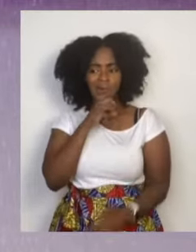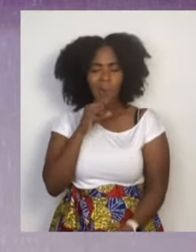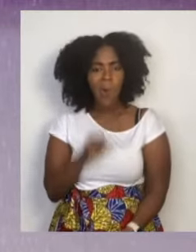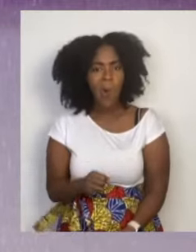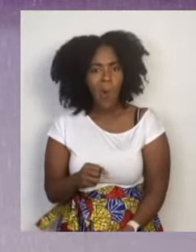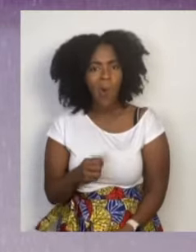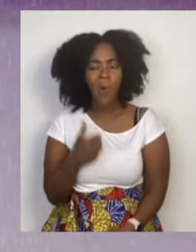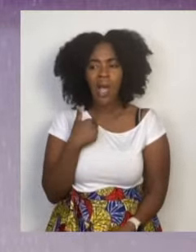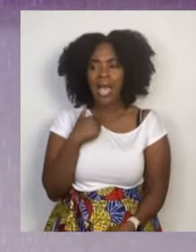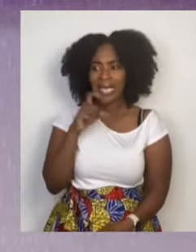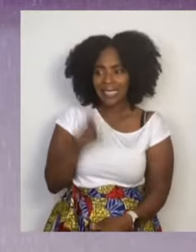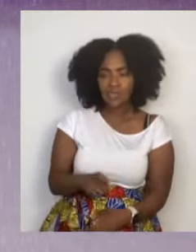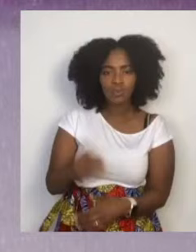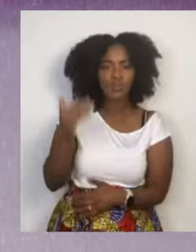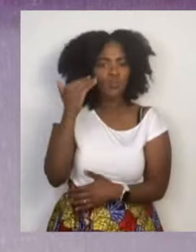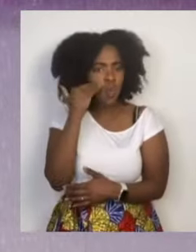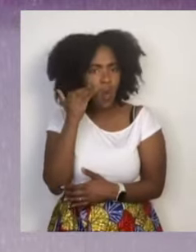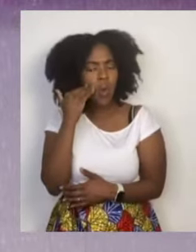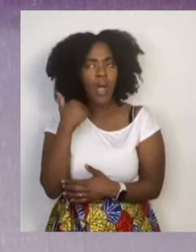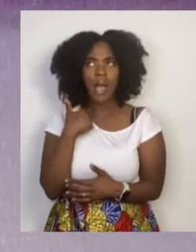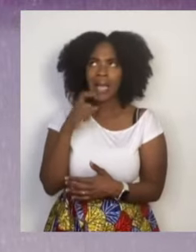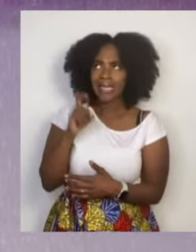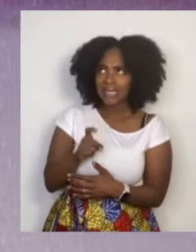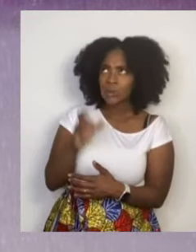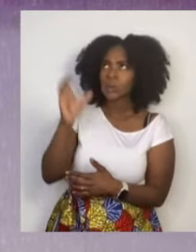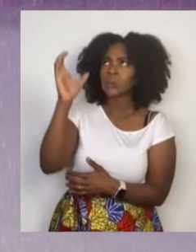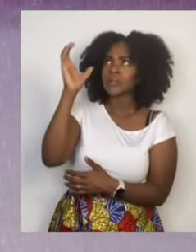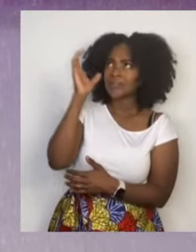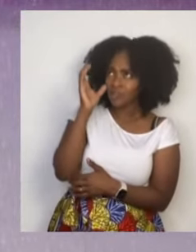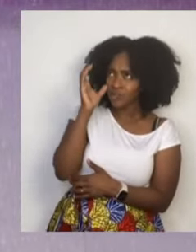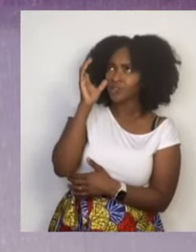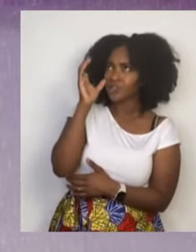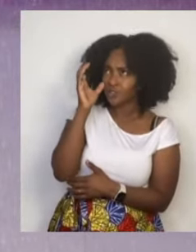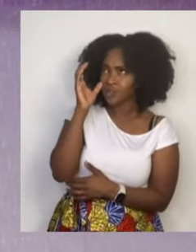want the plan. I want to hear